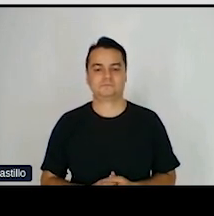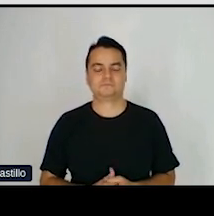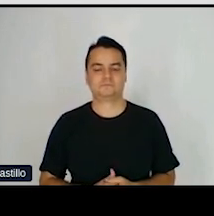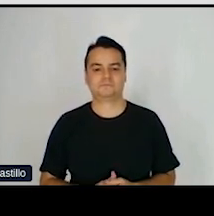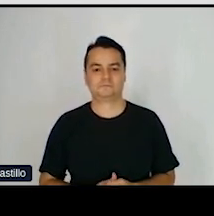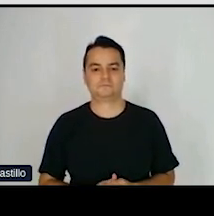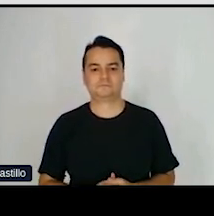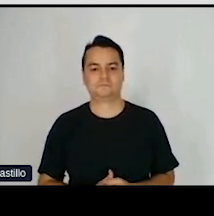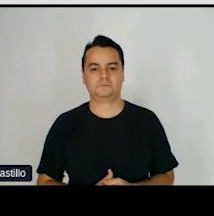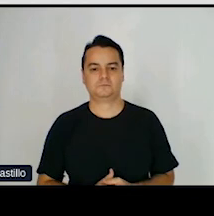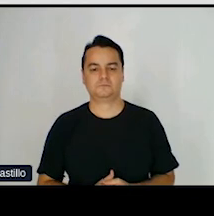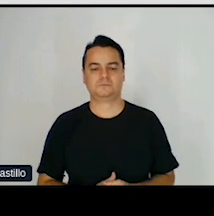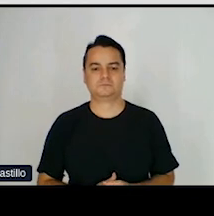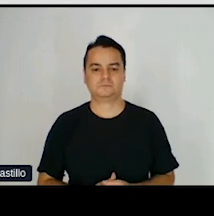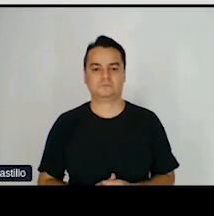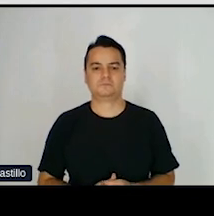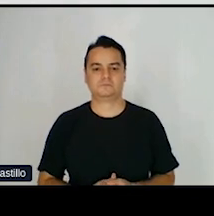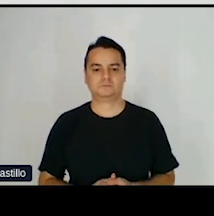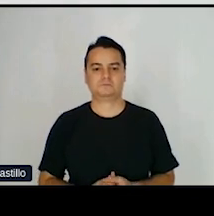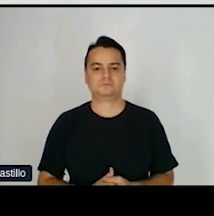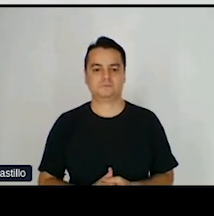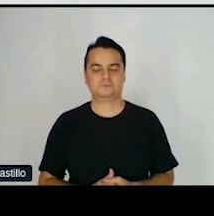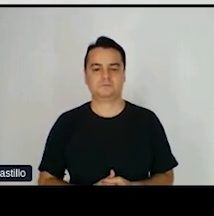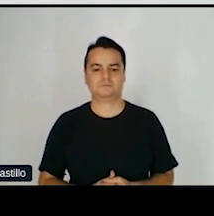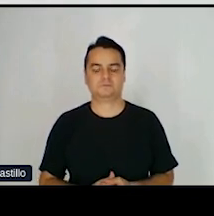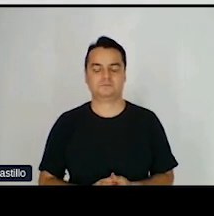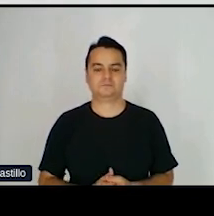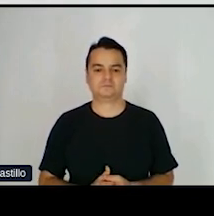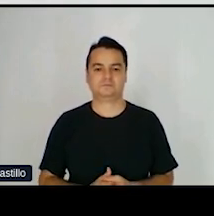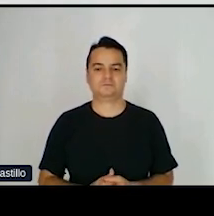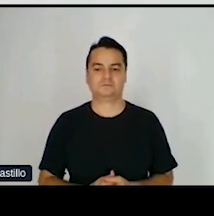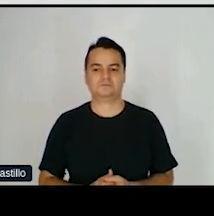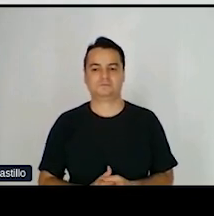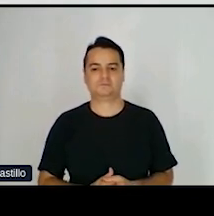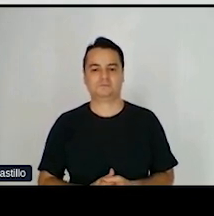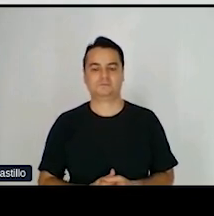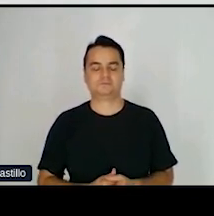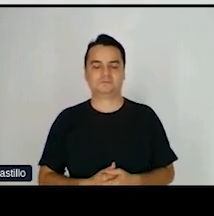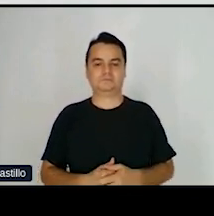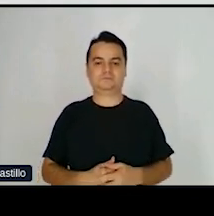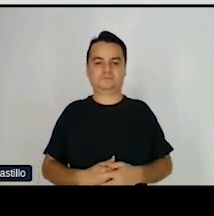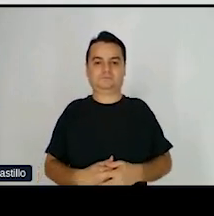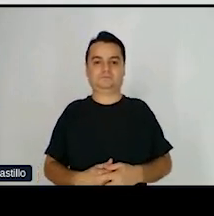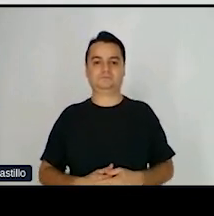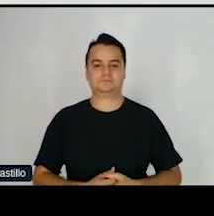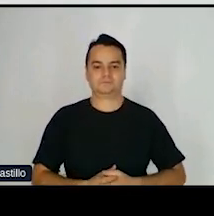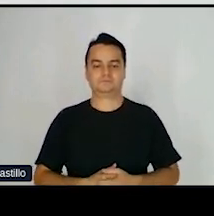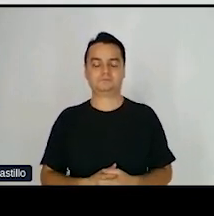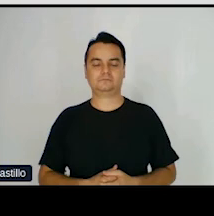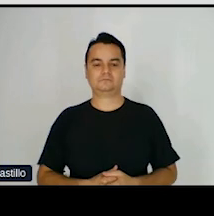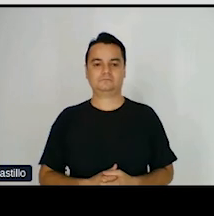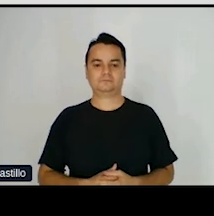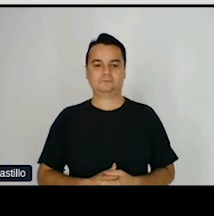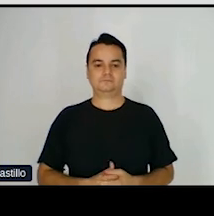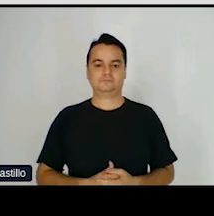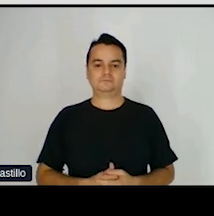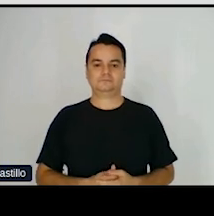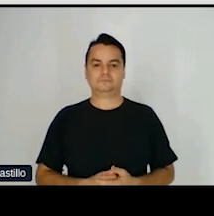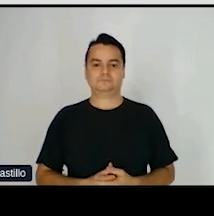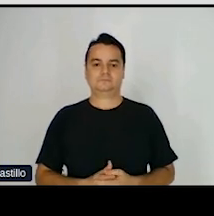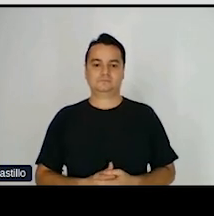hired Simone. The farmer went to the dentist and saw Sophia at work. The farmer hired Kate because the